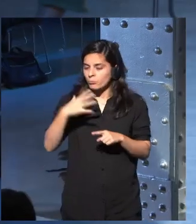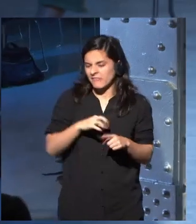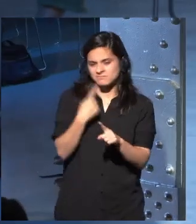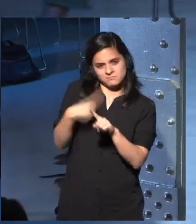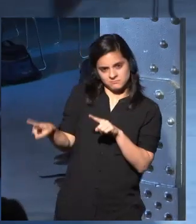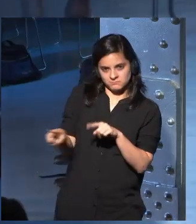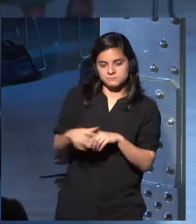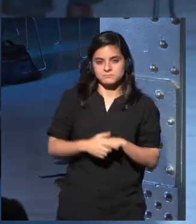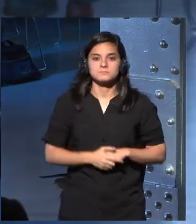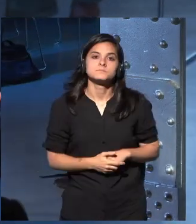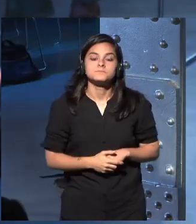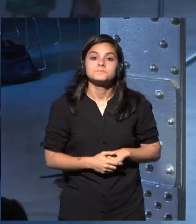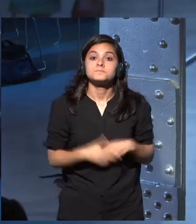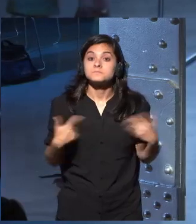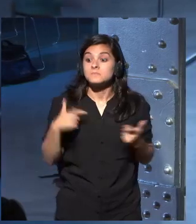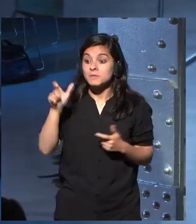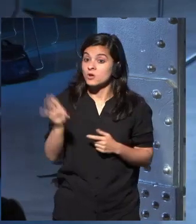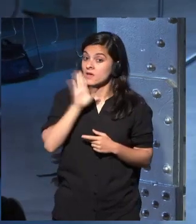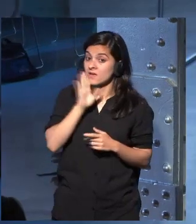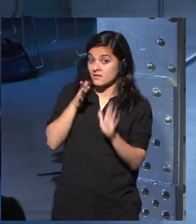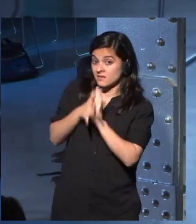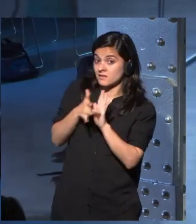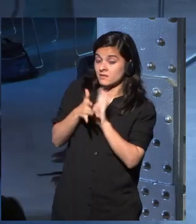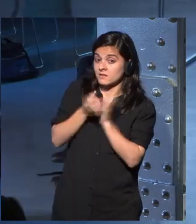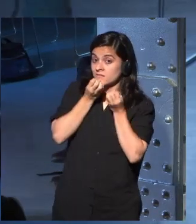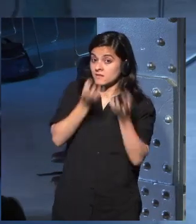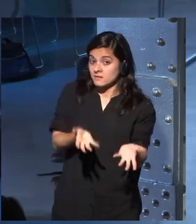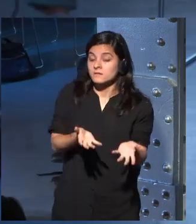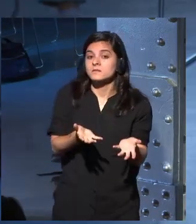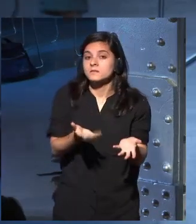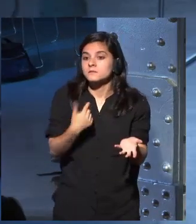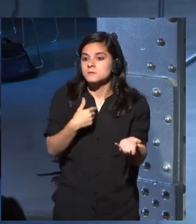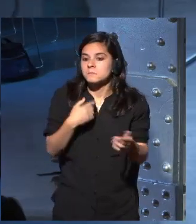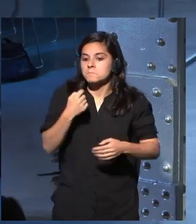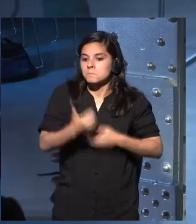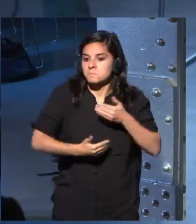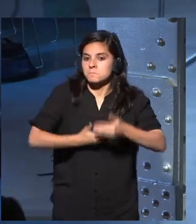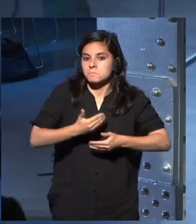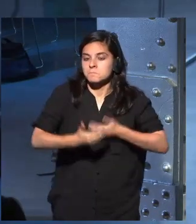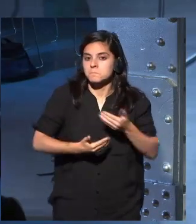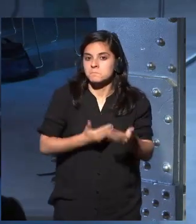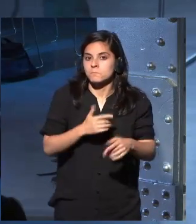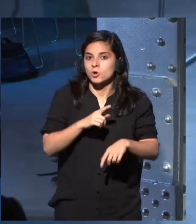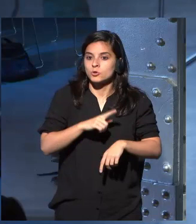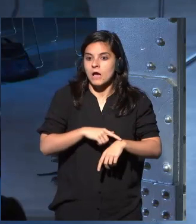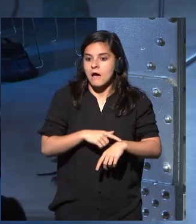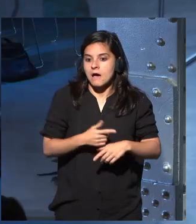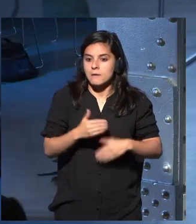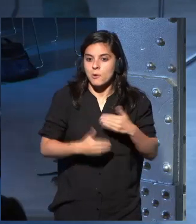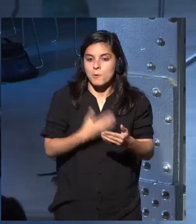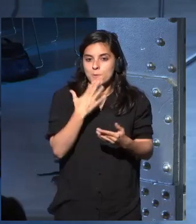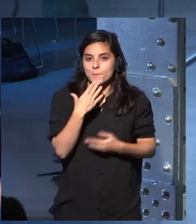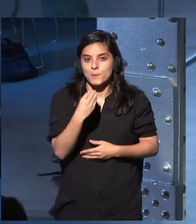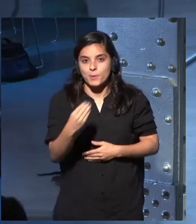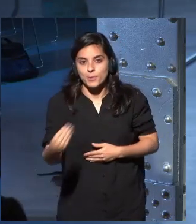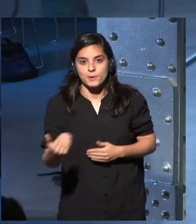This person I'm talking about, as he grows older, as history progresses, becomes more and more